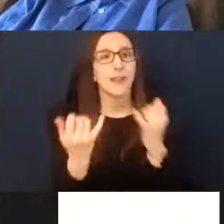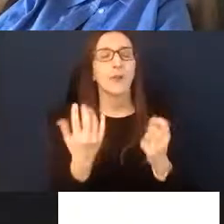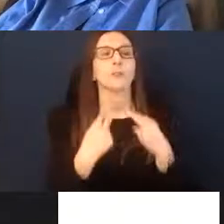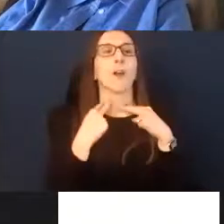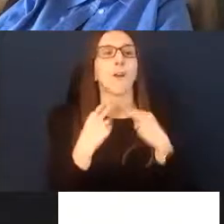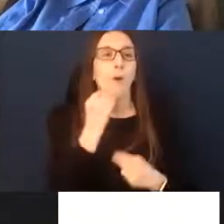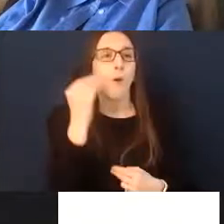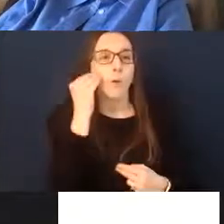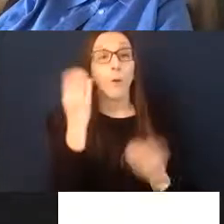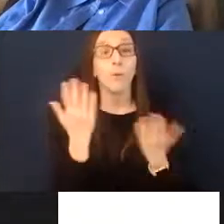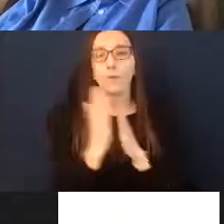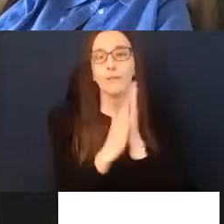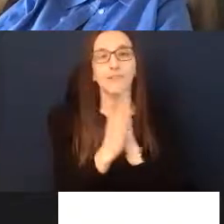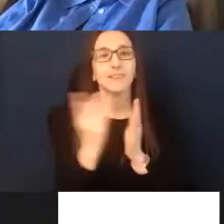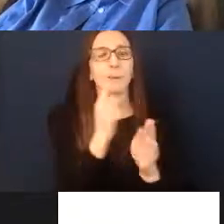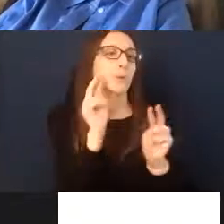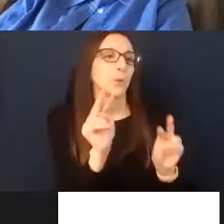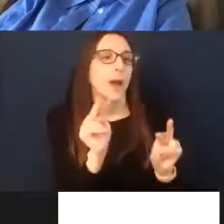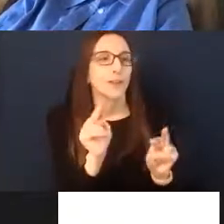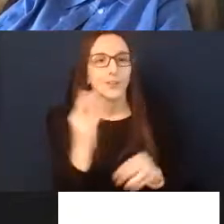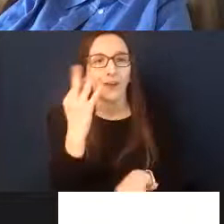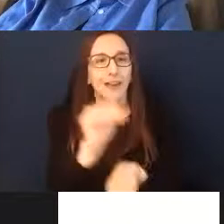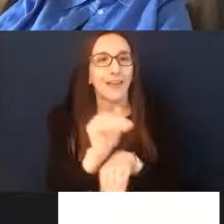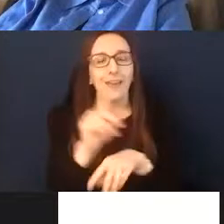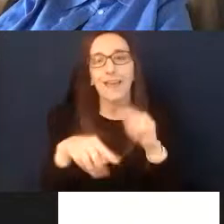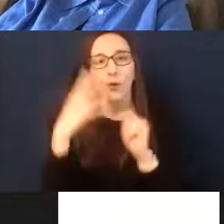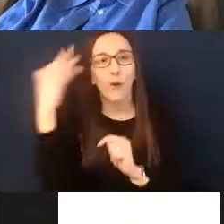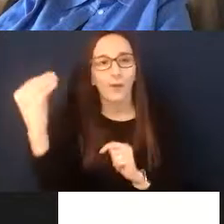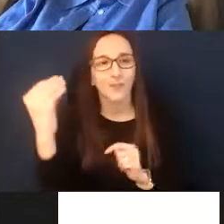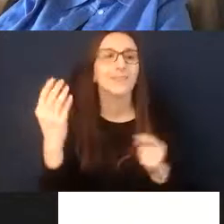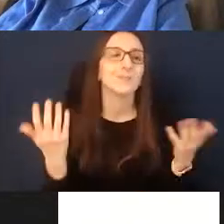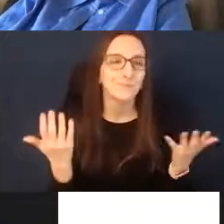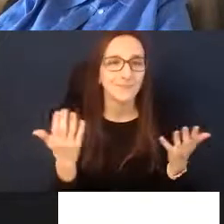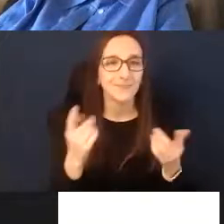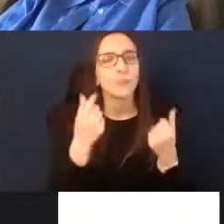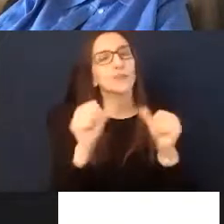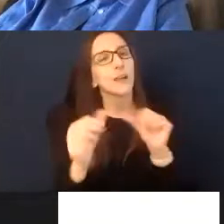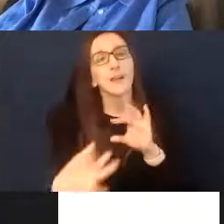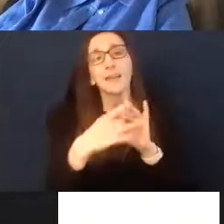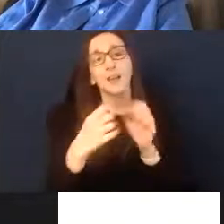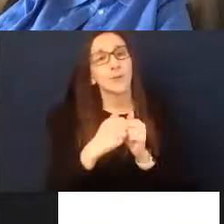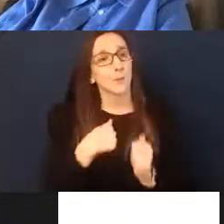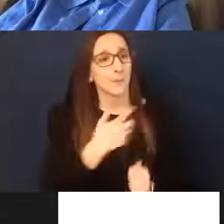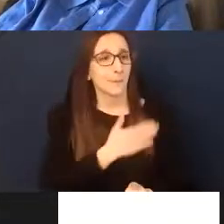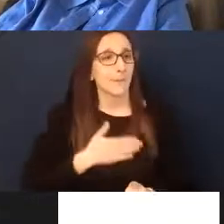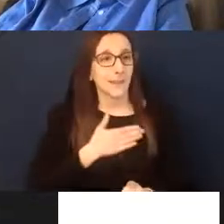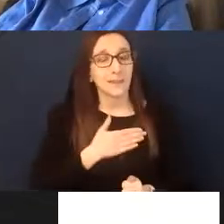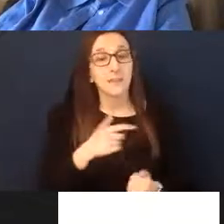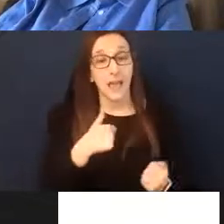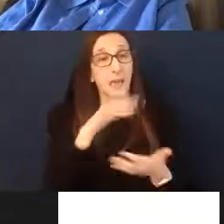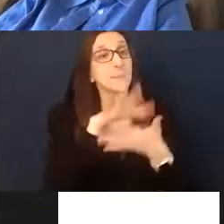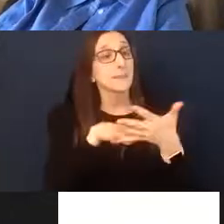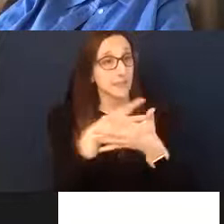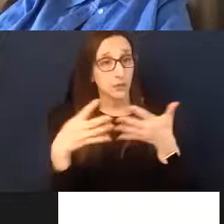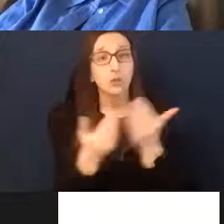sure you're happy you had something to do this Friday, but I want you to try to connect with me. So I am currently scheduling new